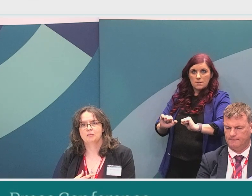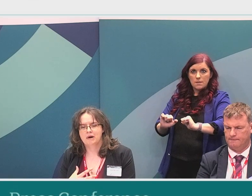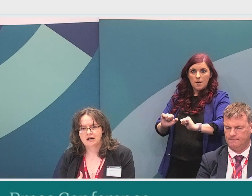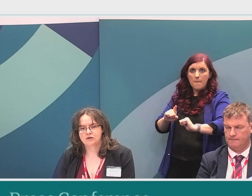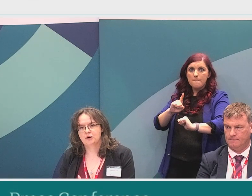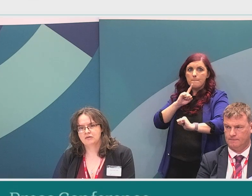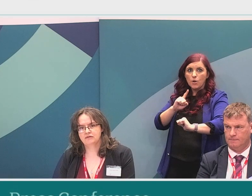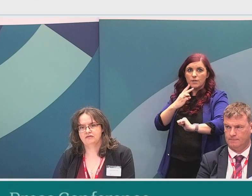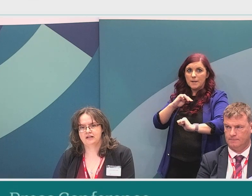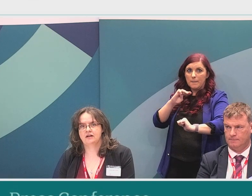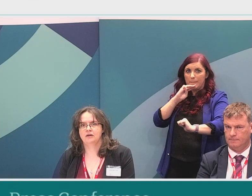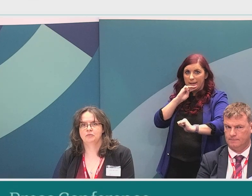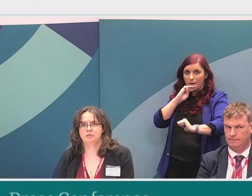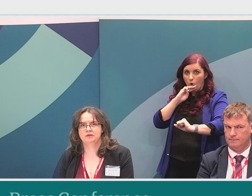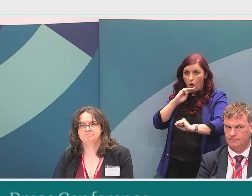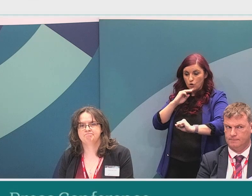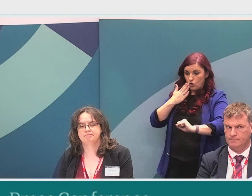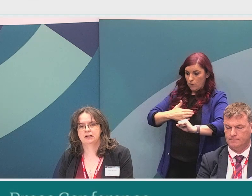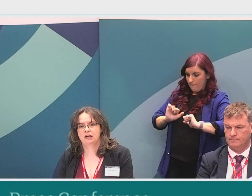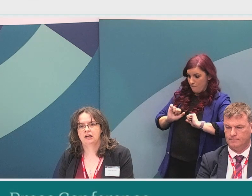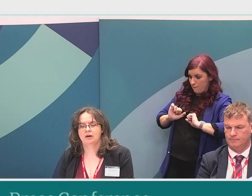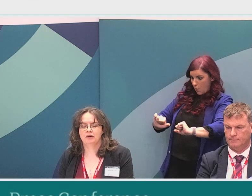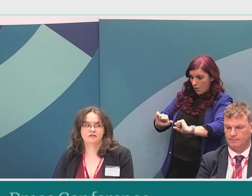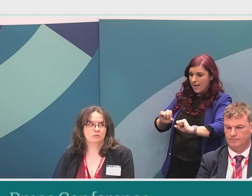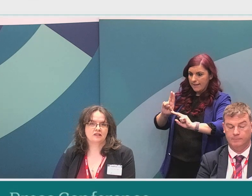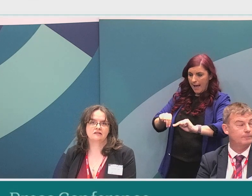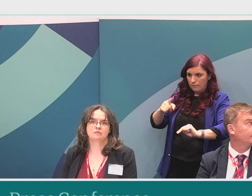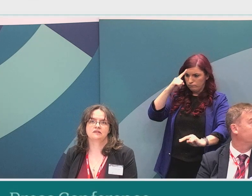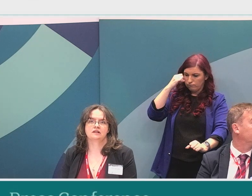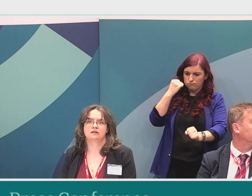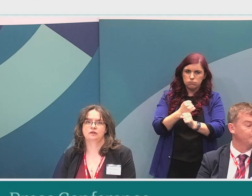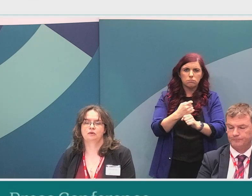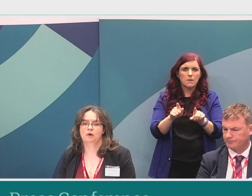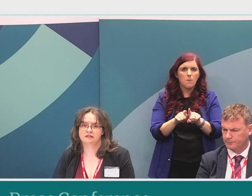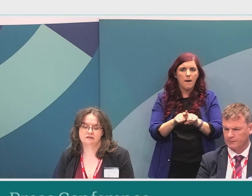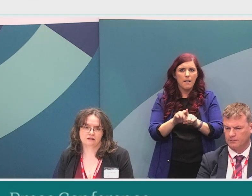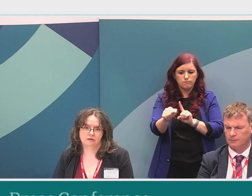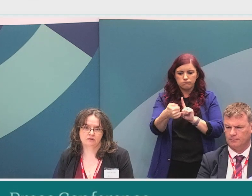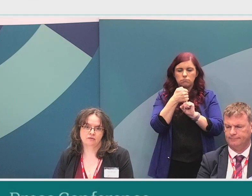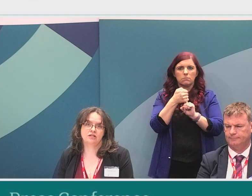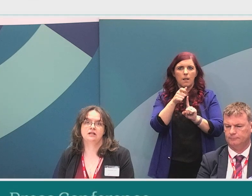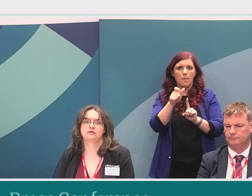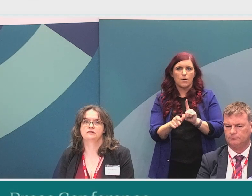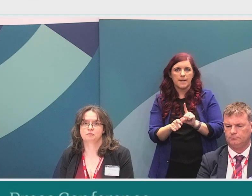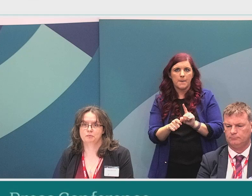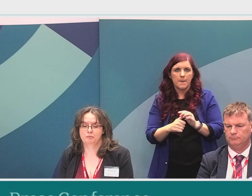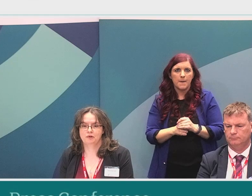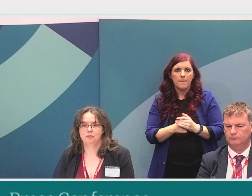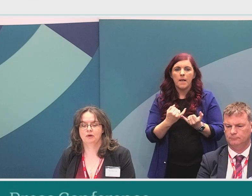a marked or powerful effect on people. And we have some of the examples there, what this includes. So